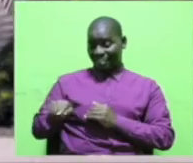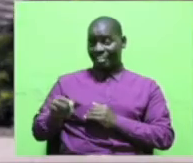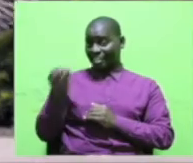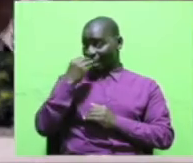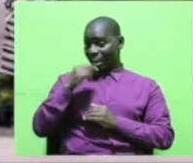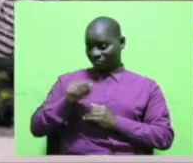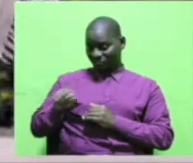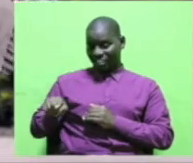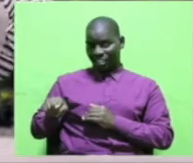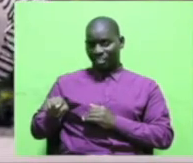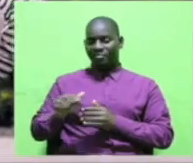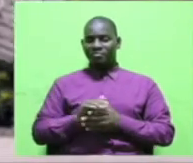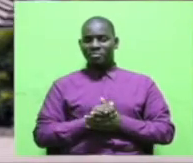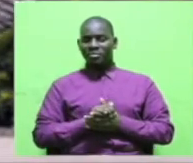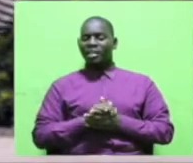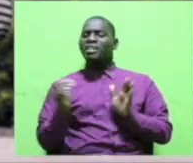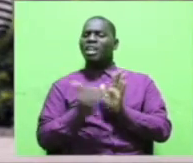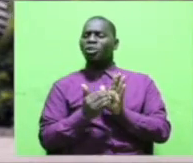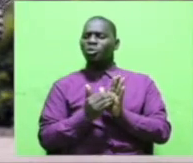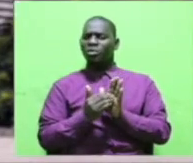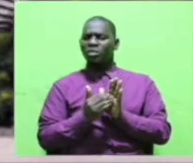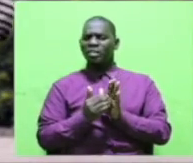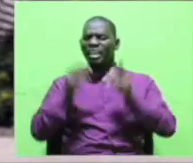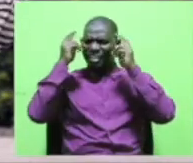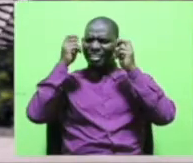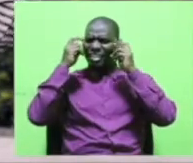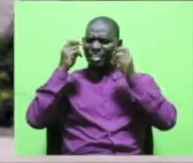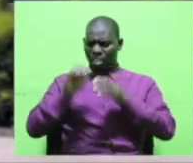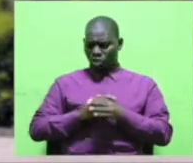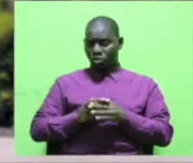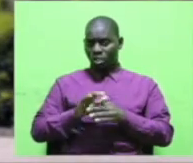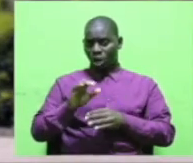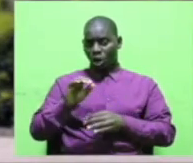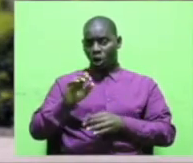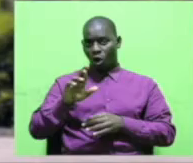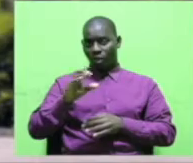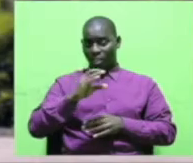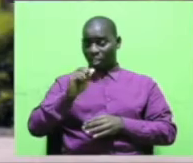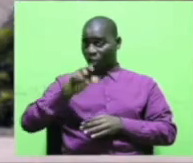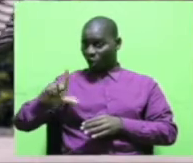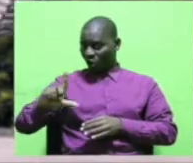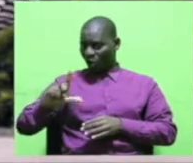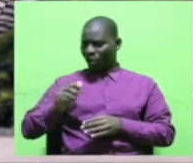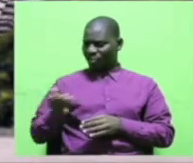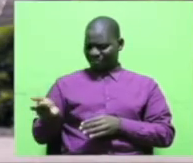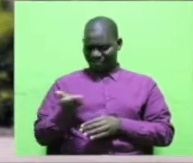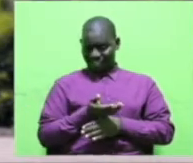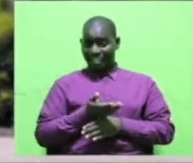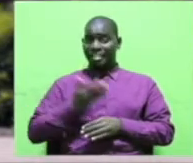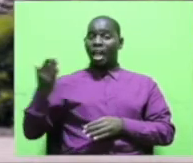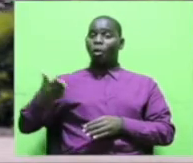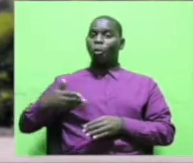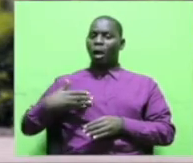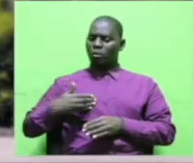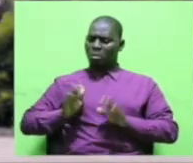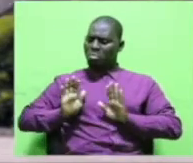The wall of ventricle is thicker than that of auricle because the ventricle needs to